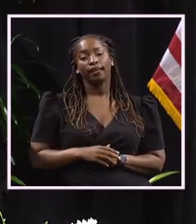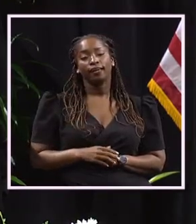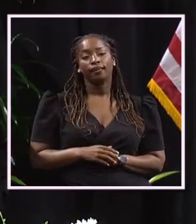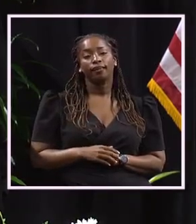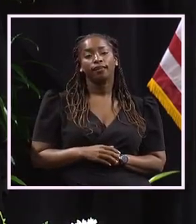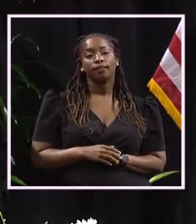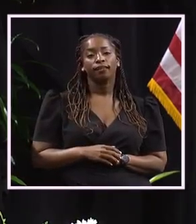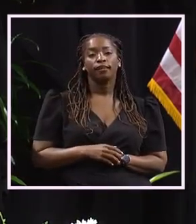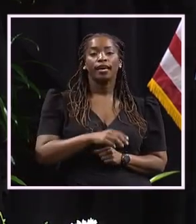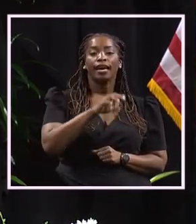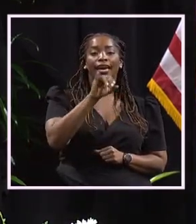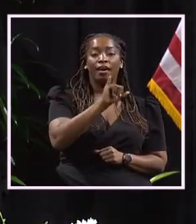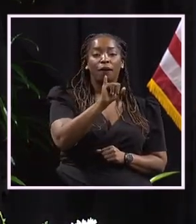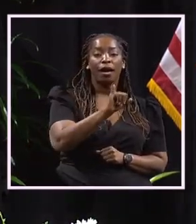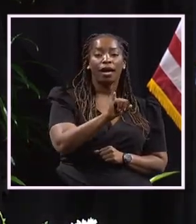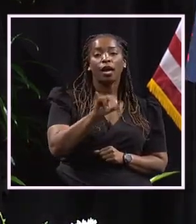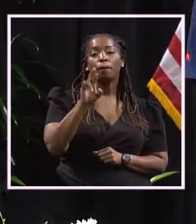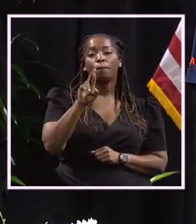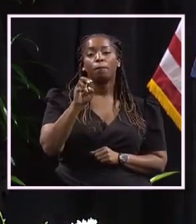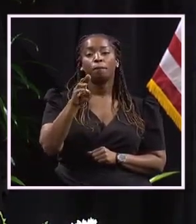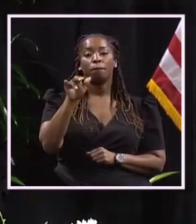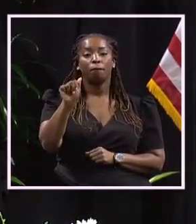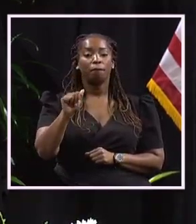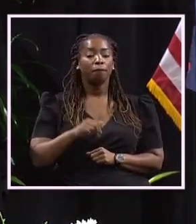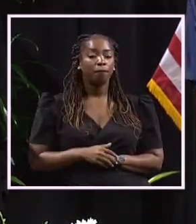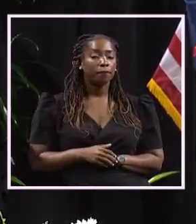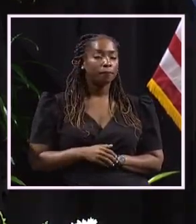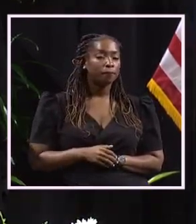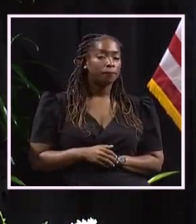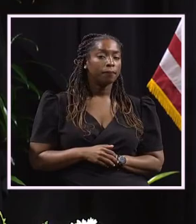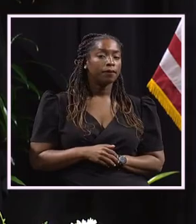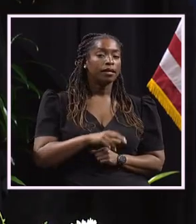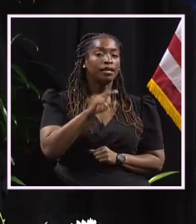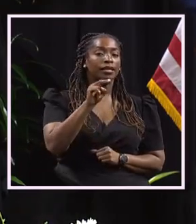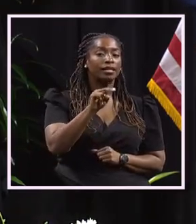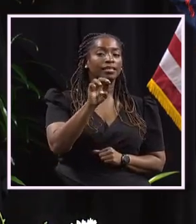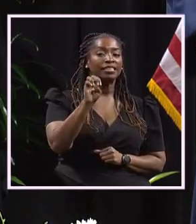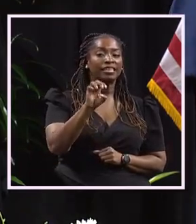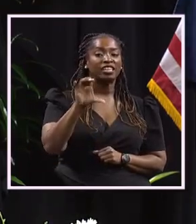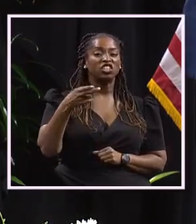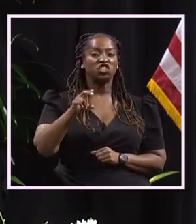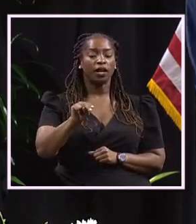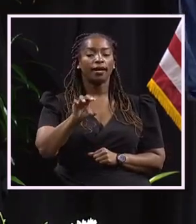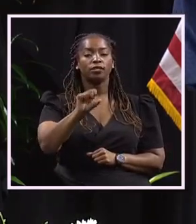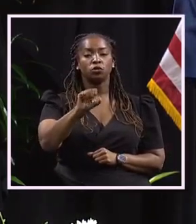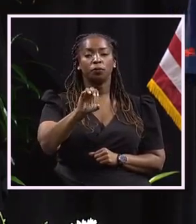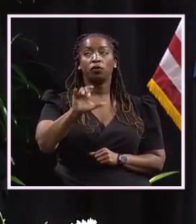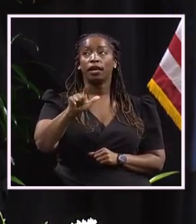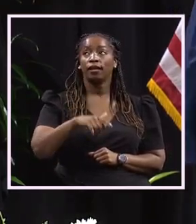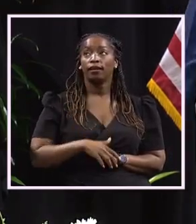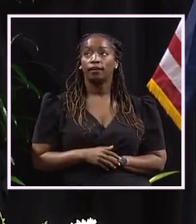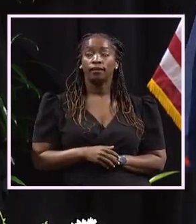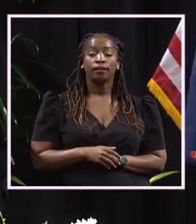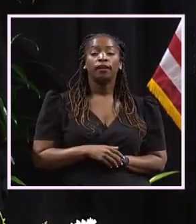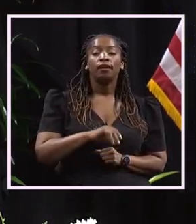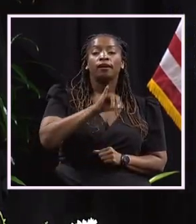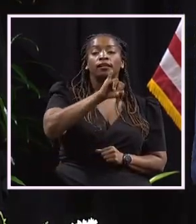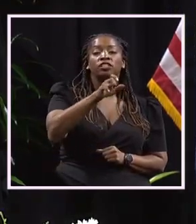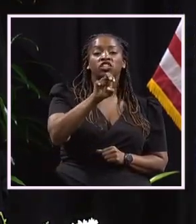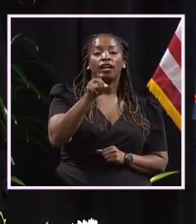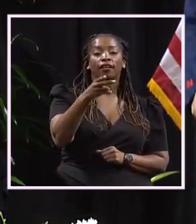Ibrahim Omer. Nicholas D. Tran, summa cum laude. Jonathan David